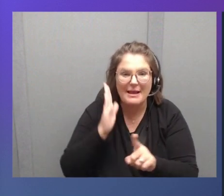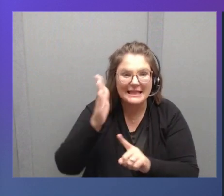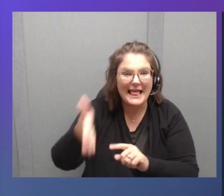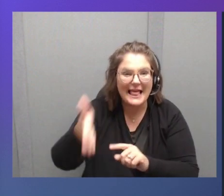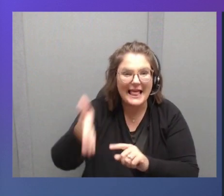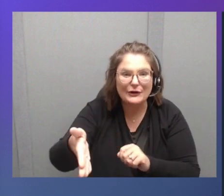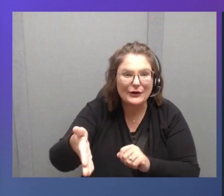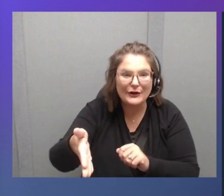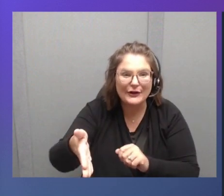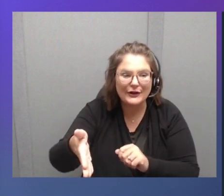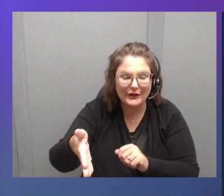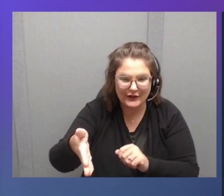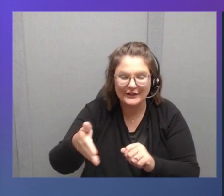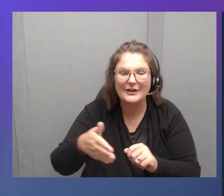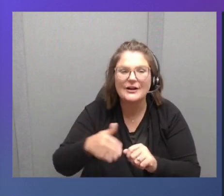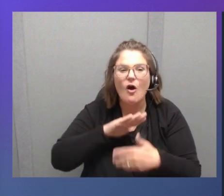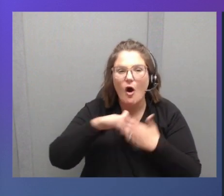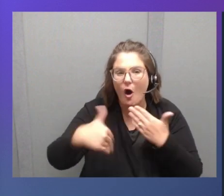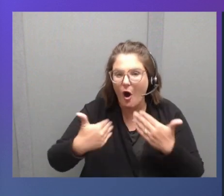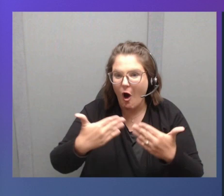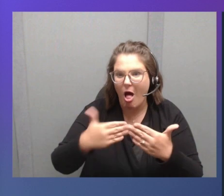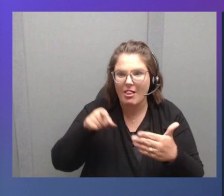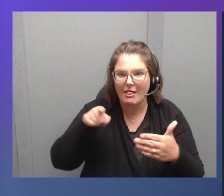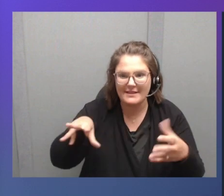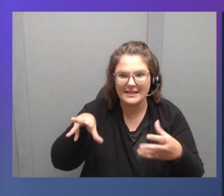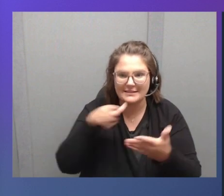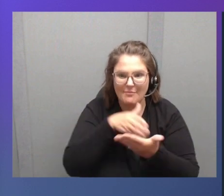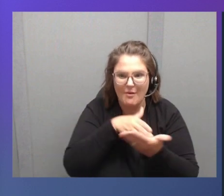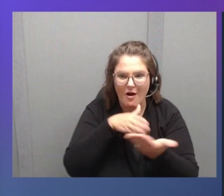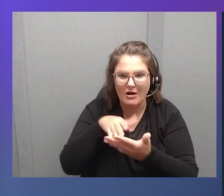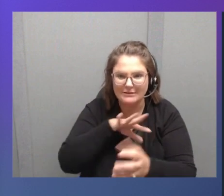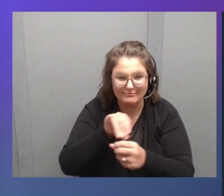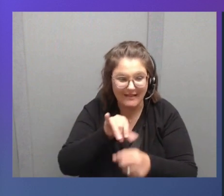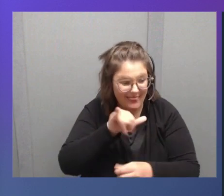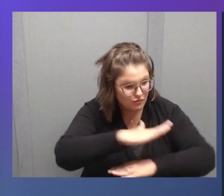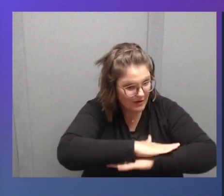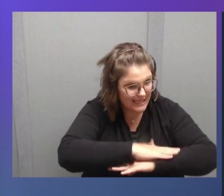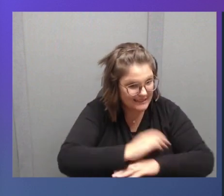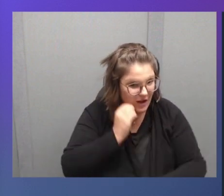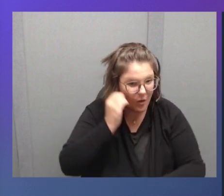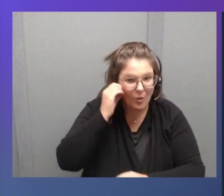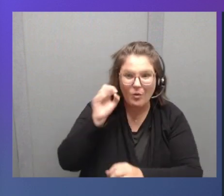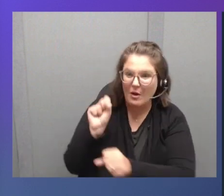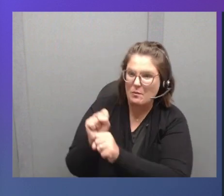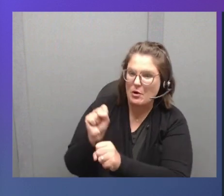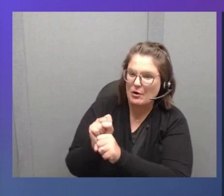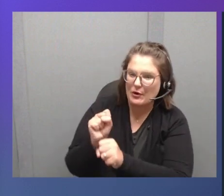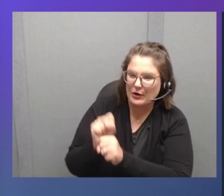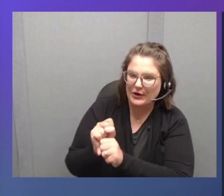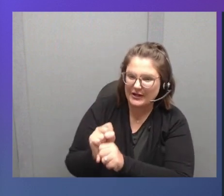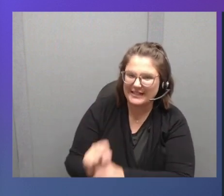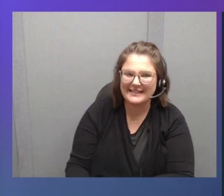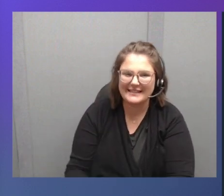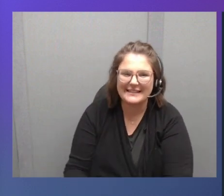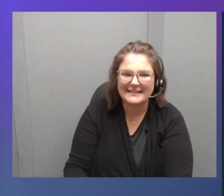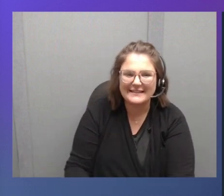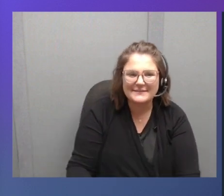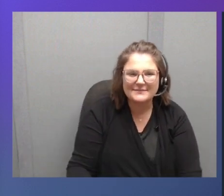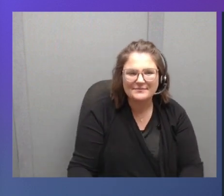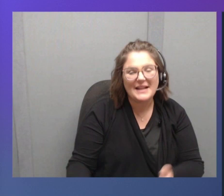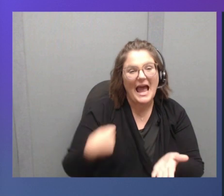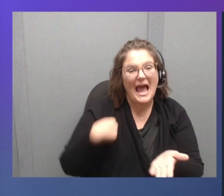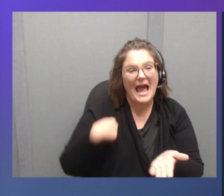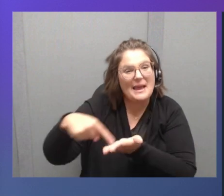months later, and you've got all these components. We had all these. Is that your desk at home or is that work? That's at work. Oh, yes. it's at work. So I get paid to do this. Oh, Actually.